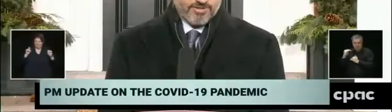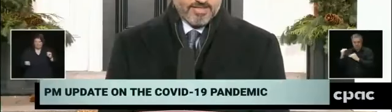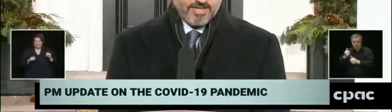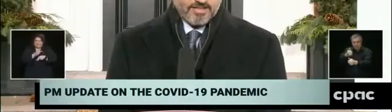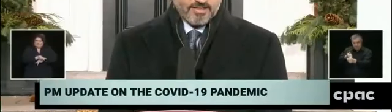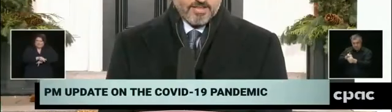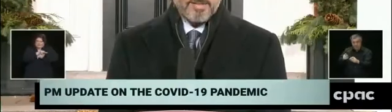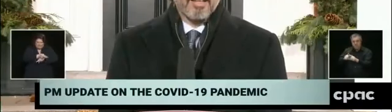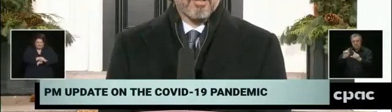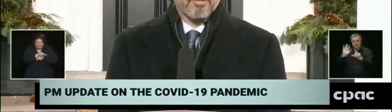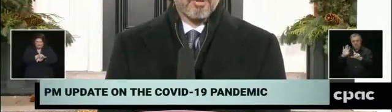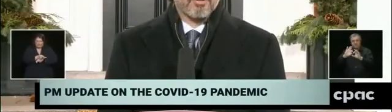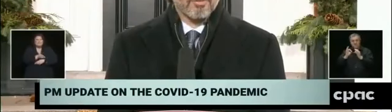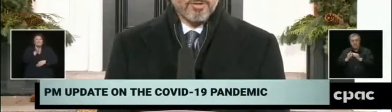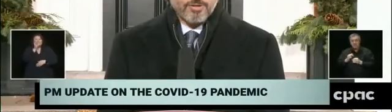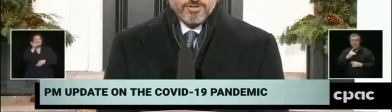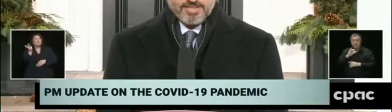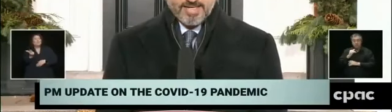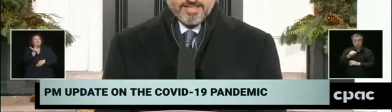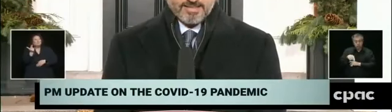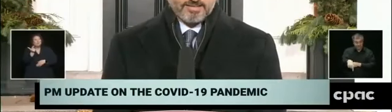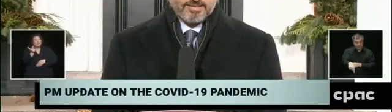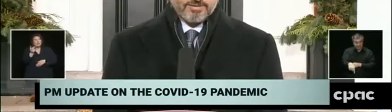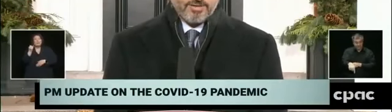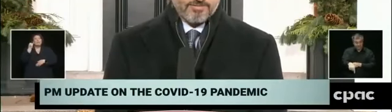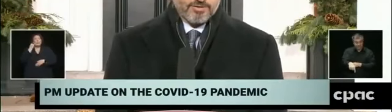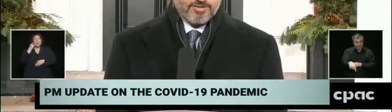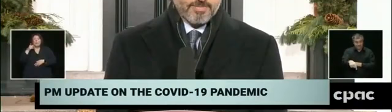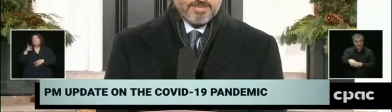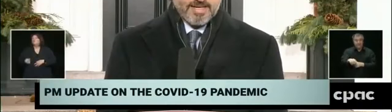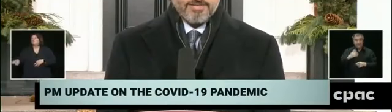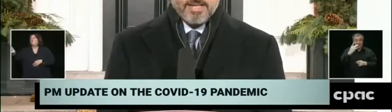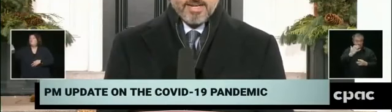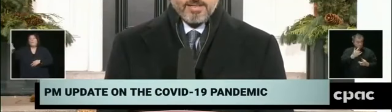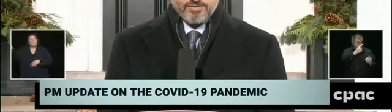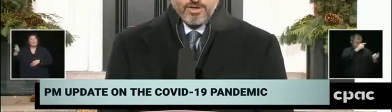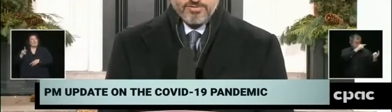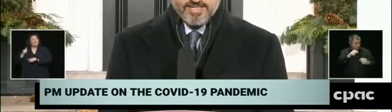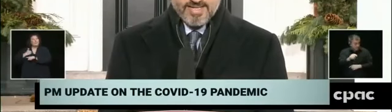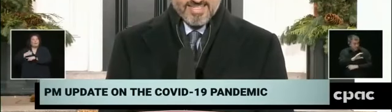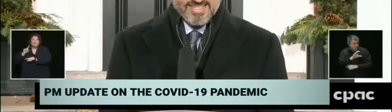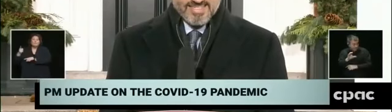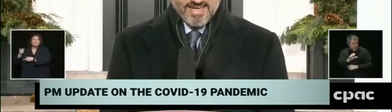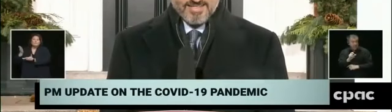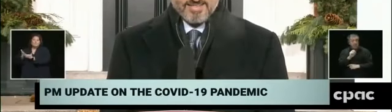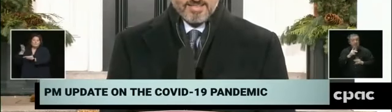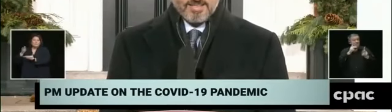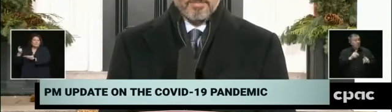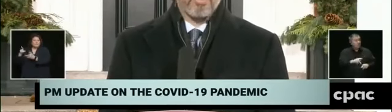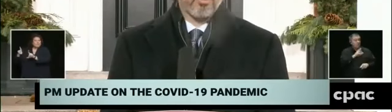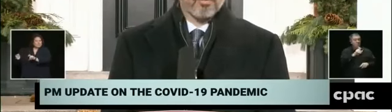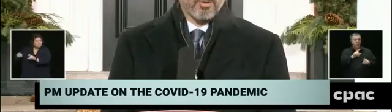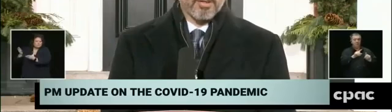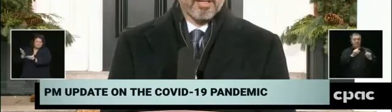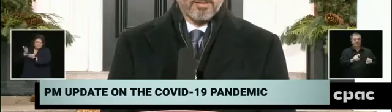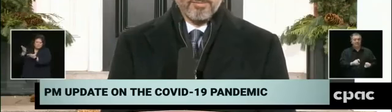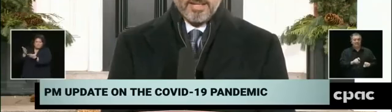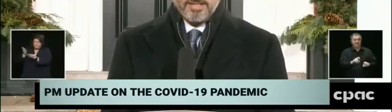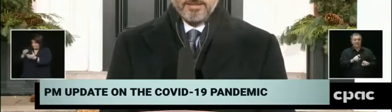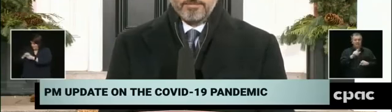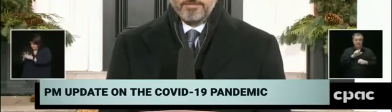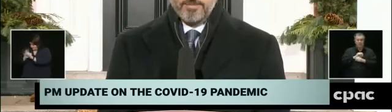Starting Thursday, to be eligible to return to Canada, travelers must have a negative COVID-19 test before